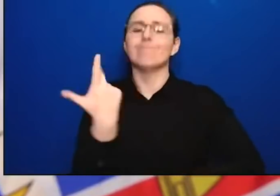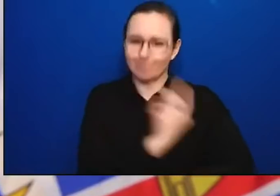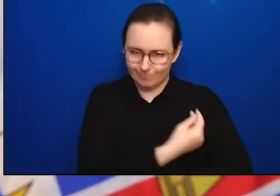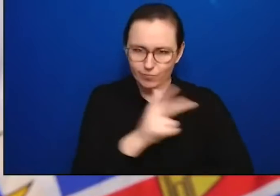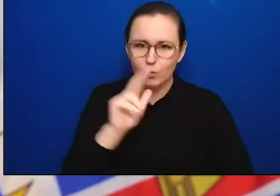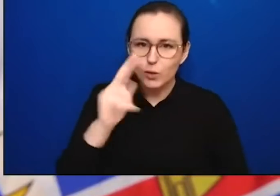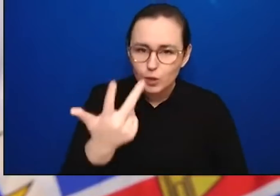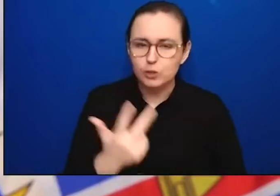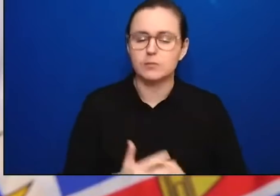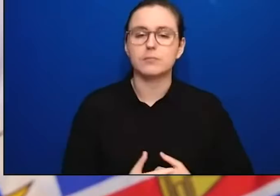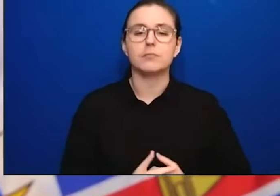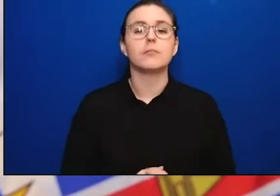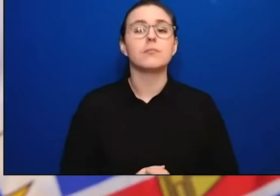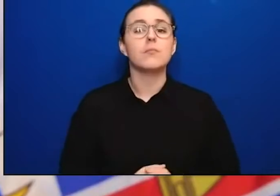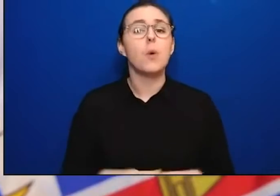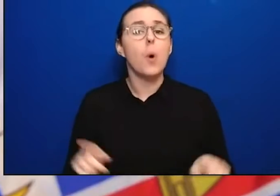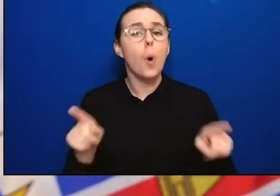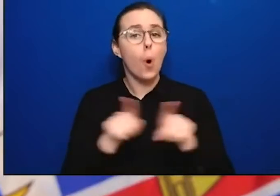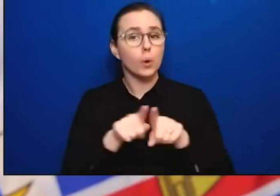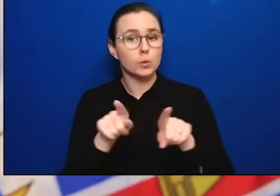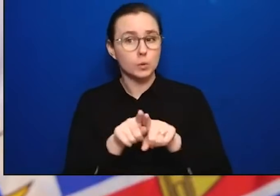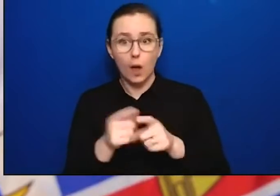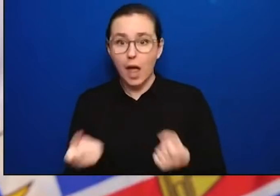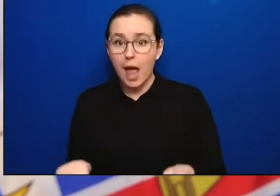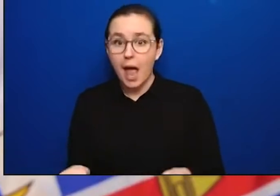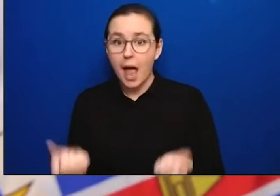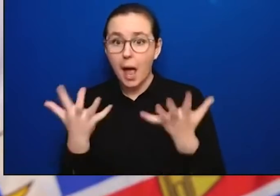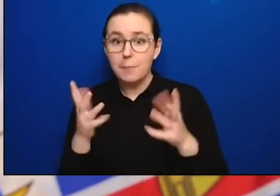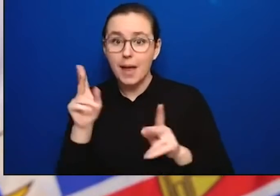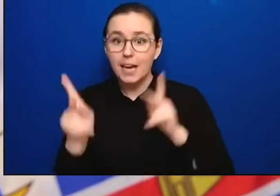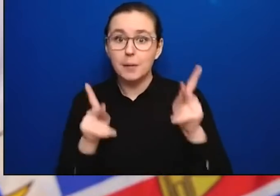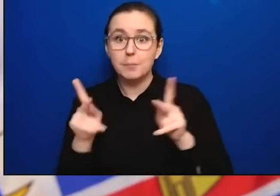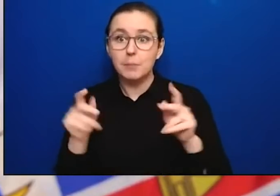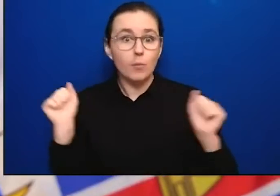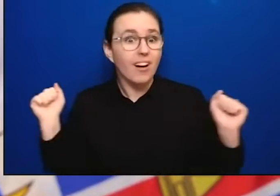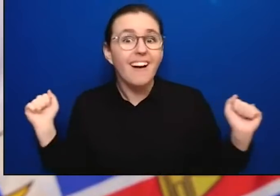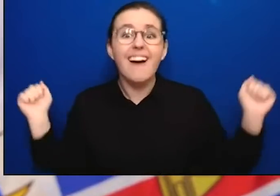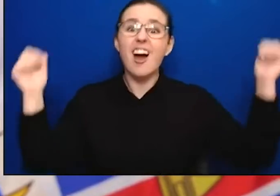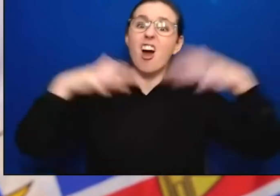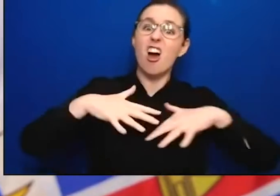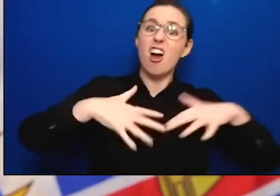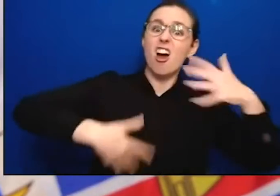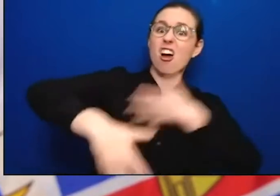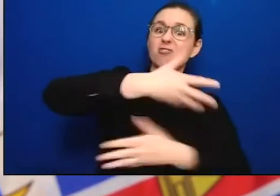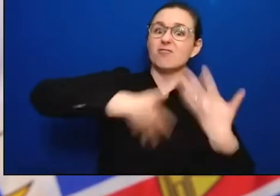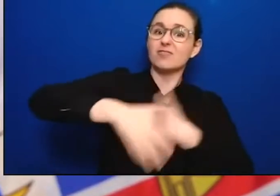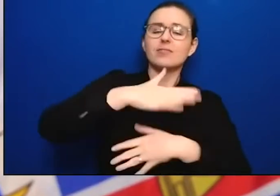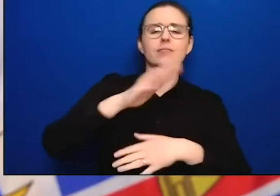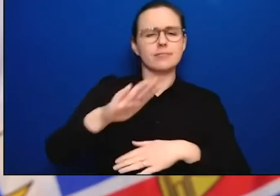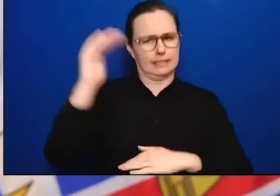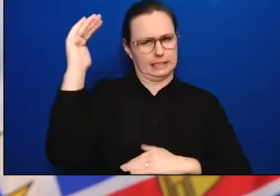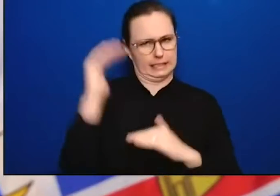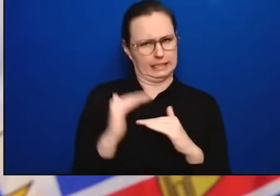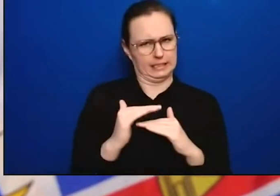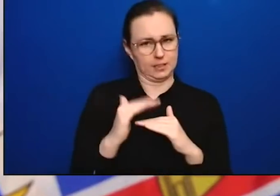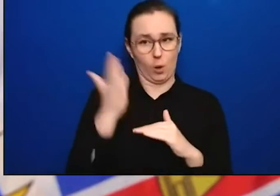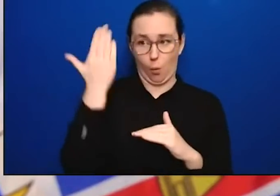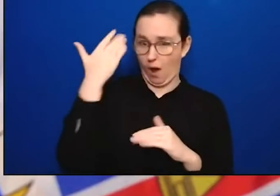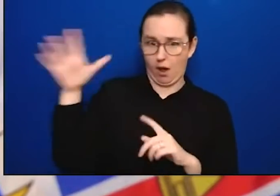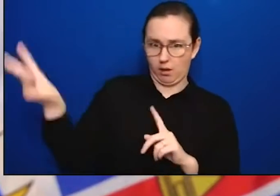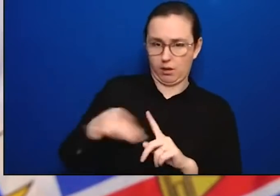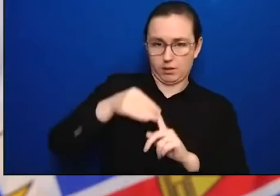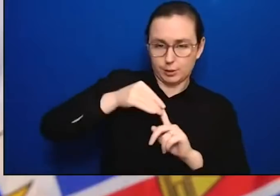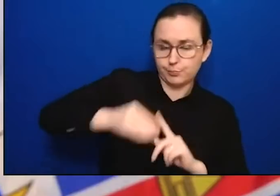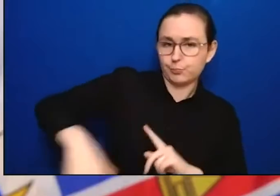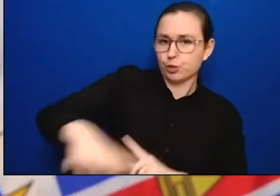dose 1, dose 2, and your booster dose. But it also is things like limiting the numbers that we're gathering with right